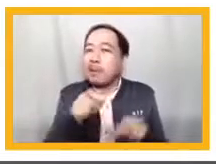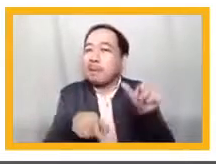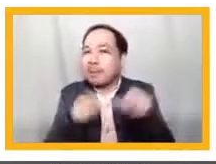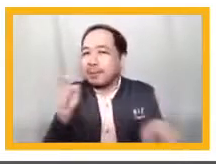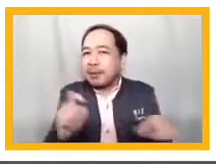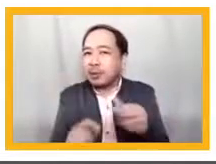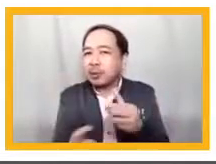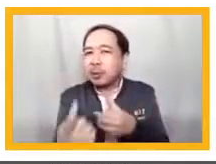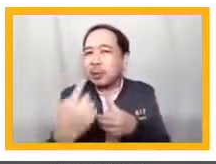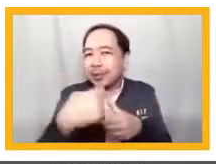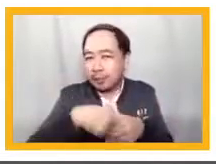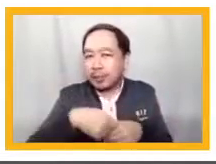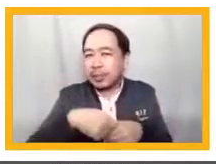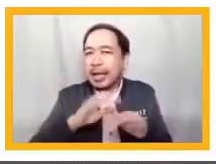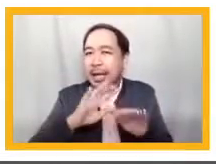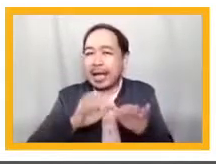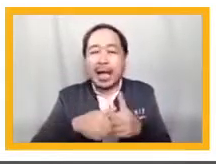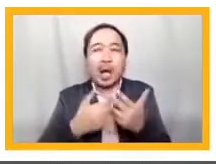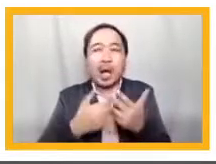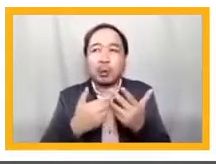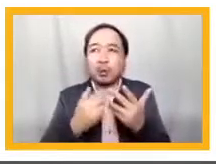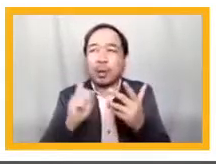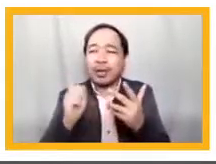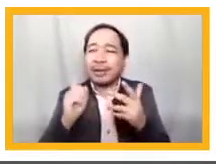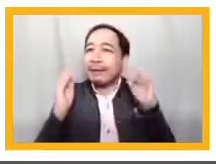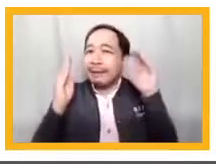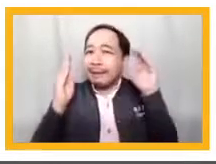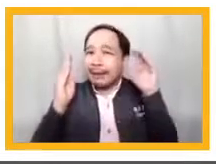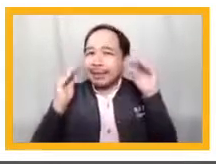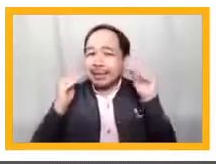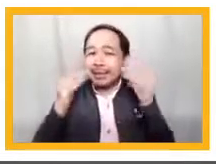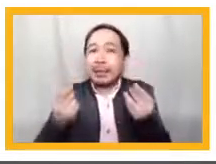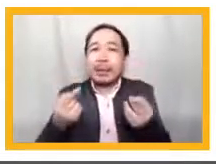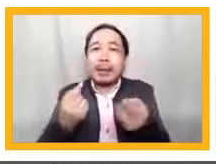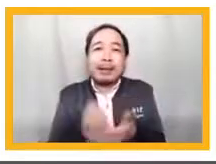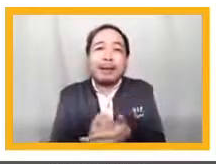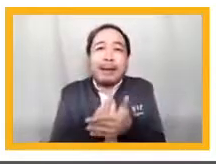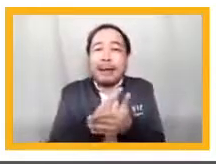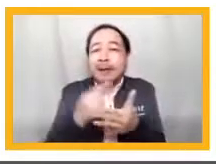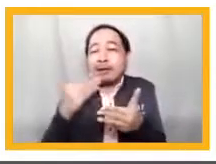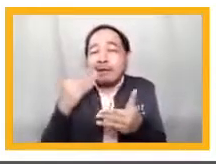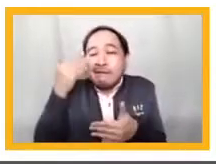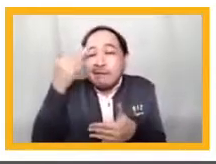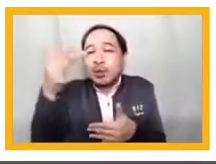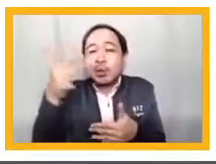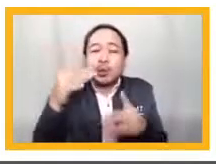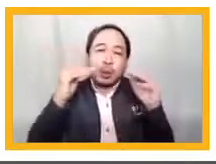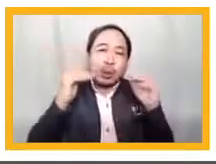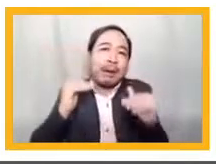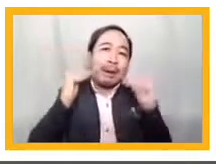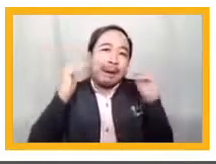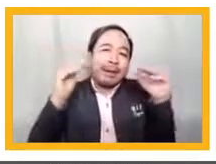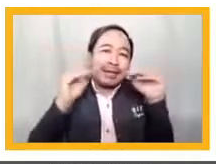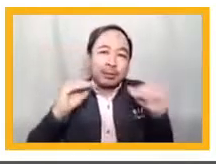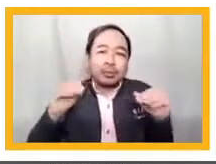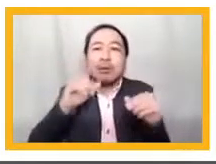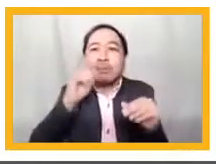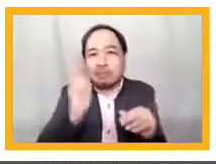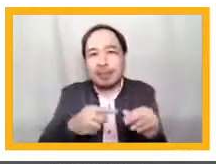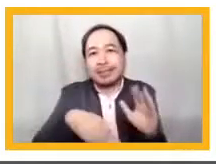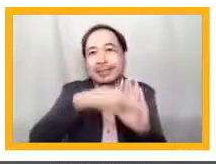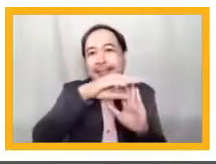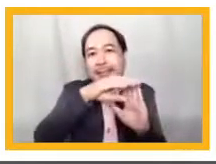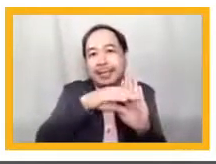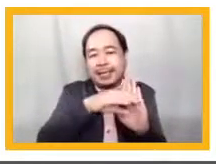anticipatory policies for the future that we want to see in technology and higher education. So with that, with the note